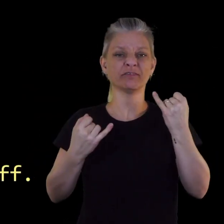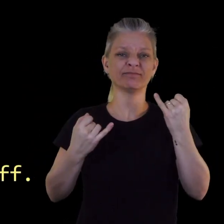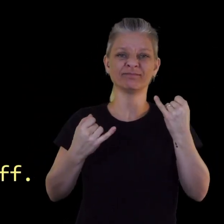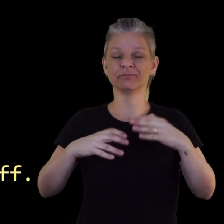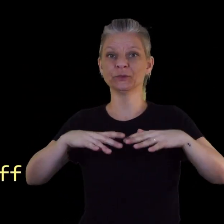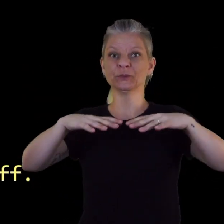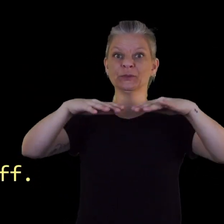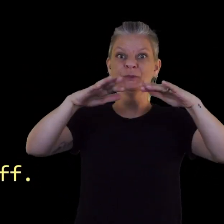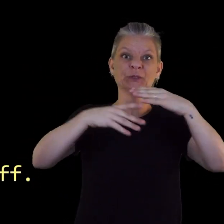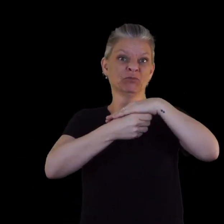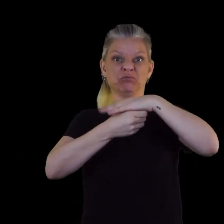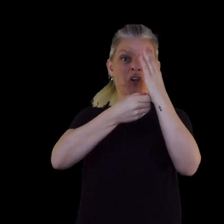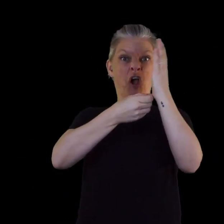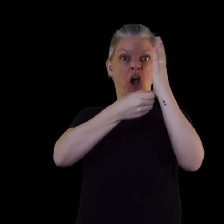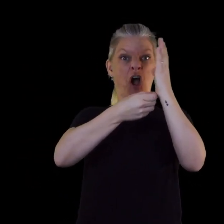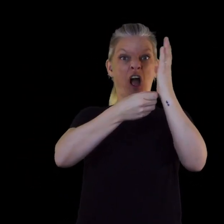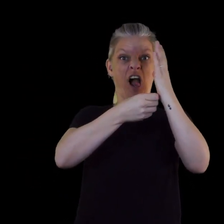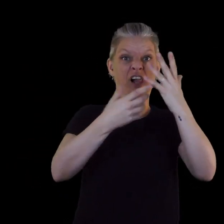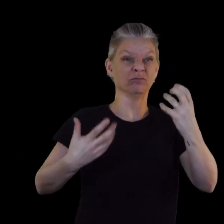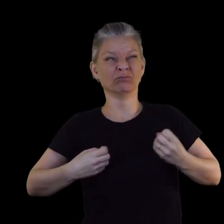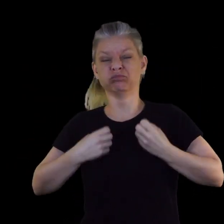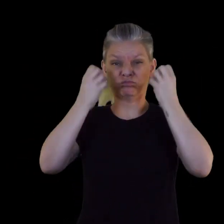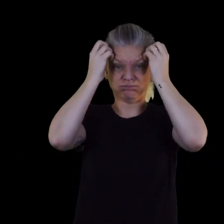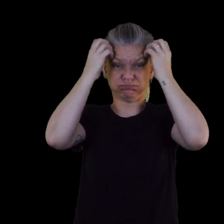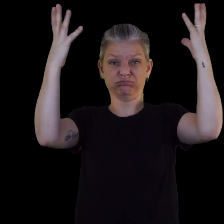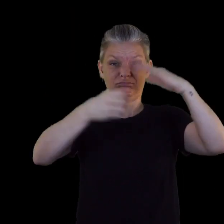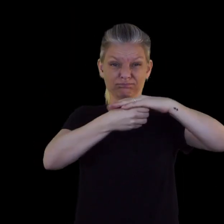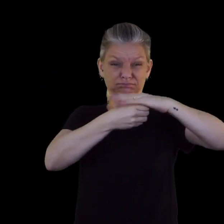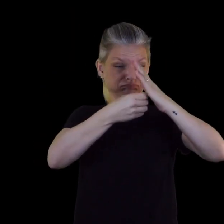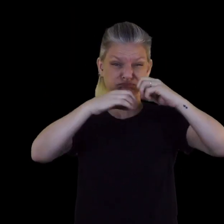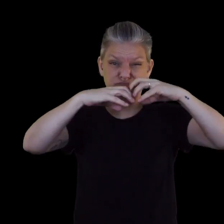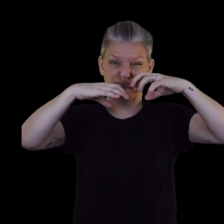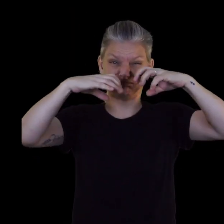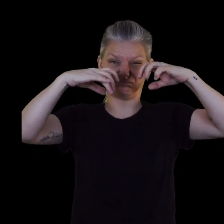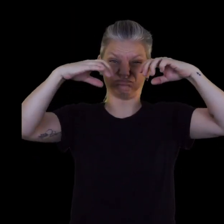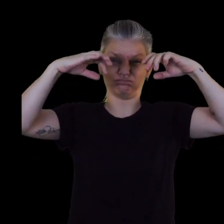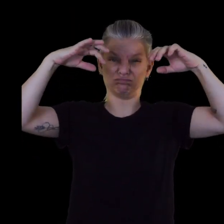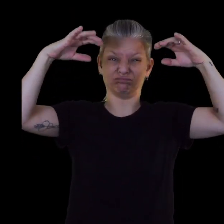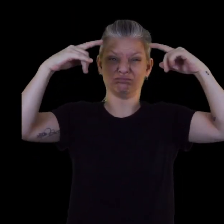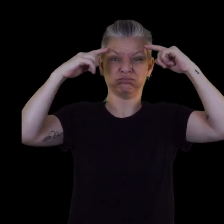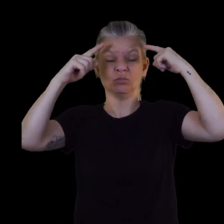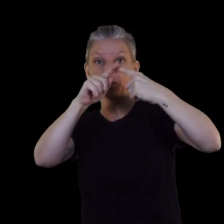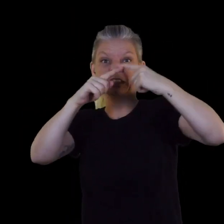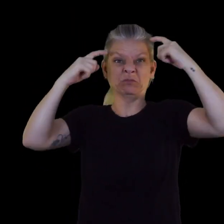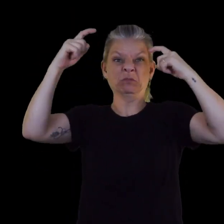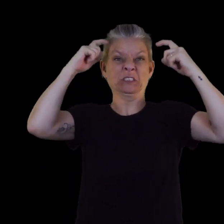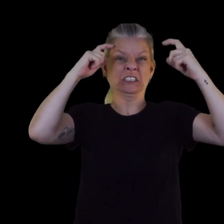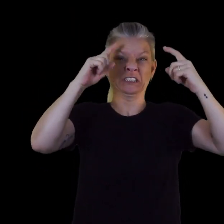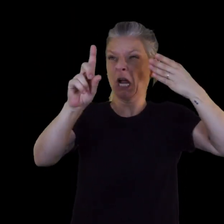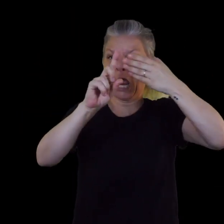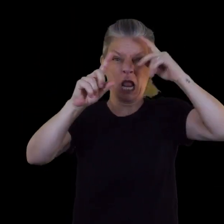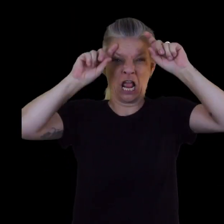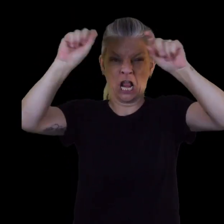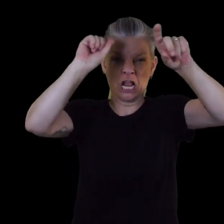hob's lit and the lid's off. But there's no broth, so the pot got shit hot. Quick thoughts stay aimless like hip